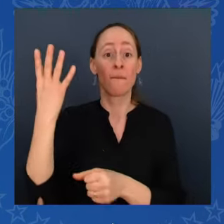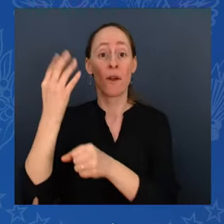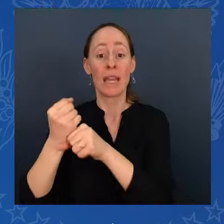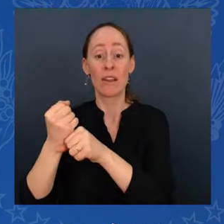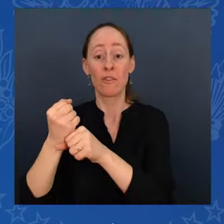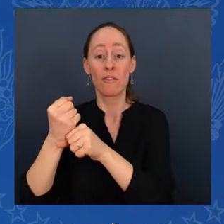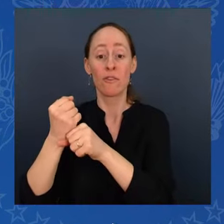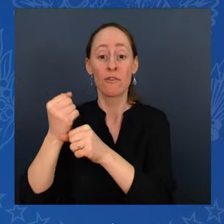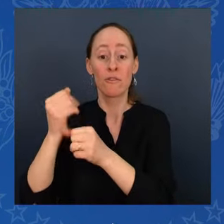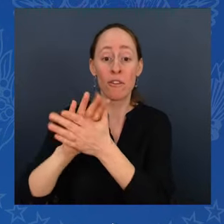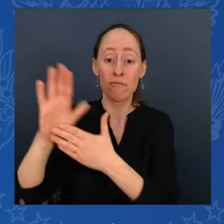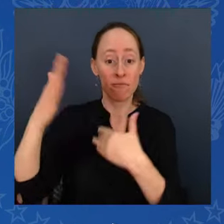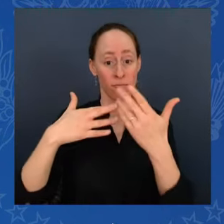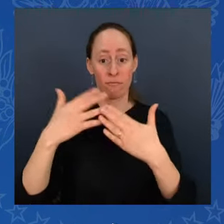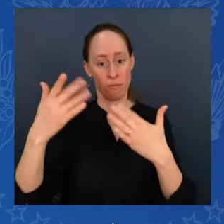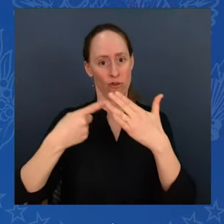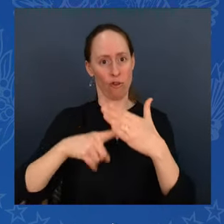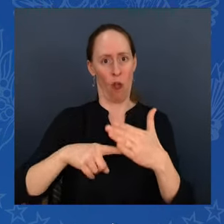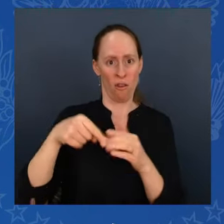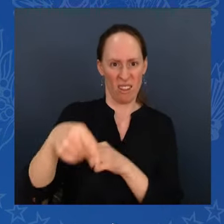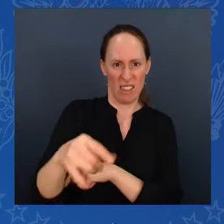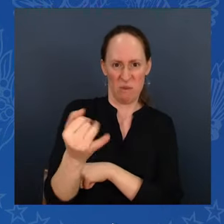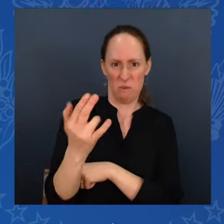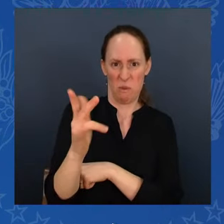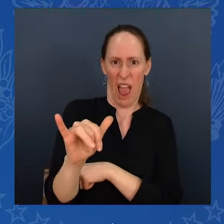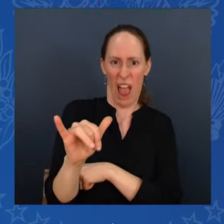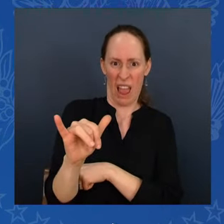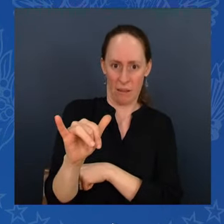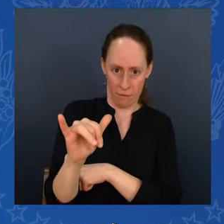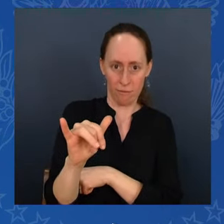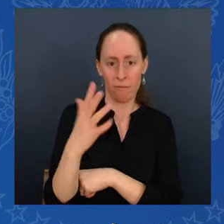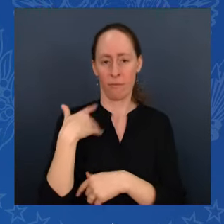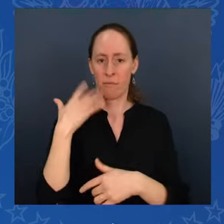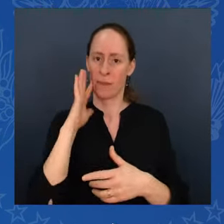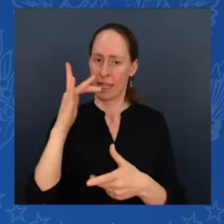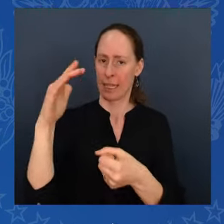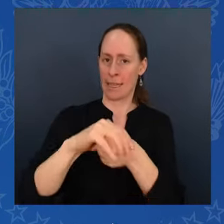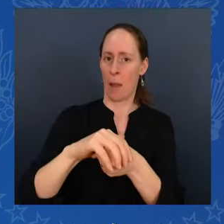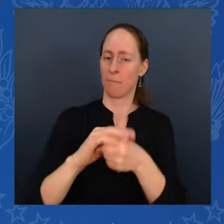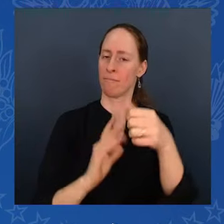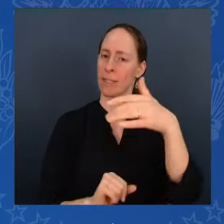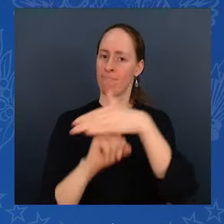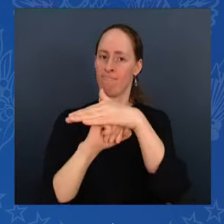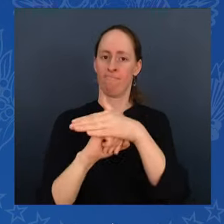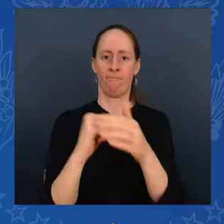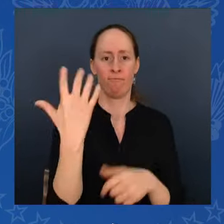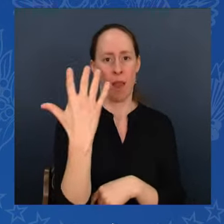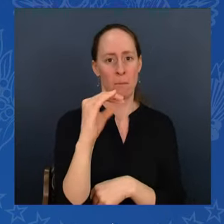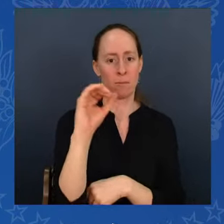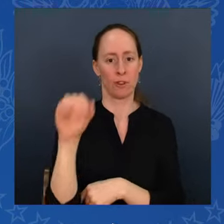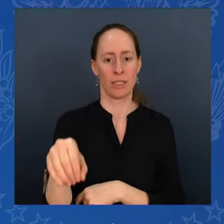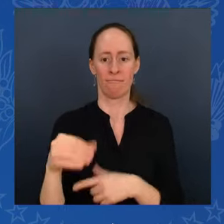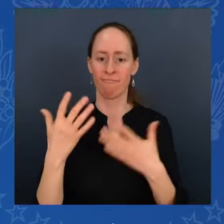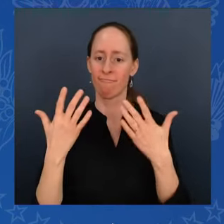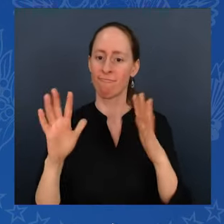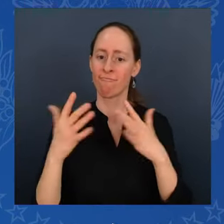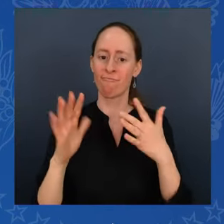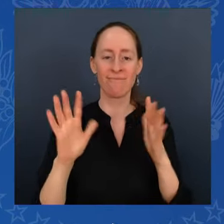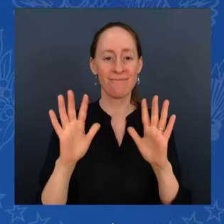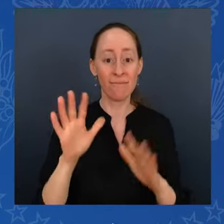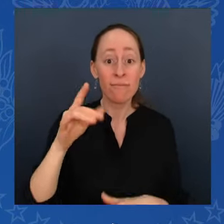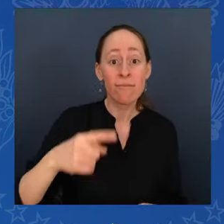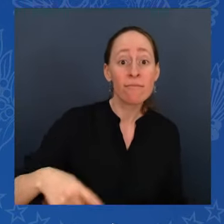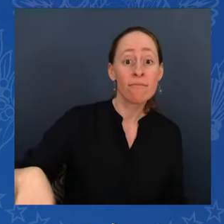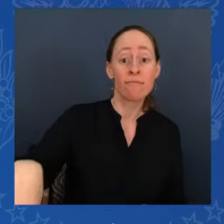starting in July this year. And for millions of borrowers who make less than $32,000 a year now after they're out,